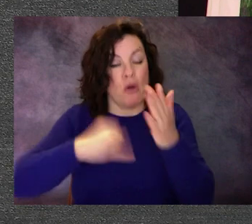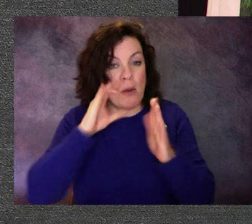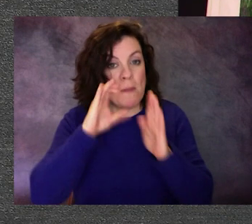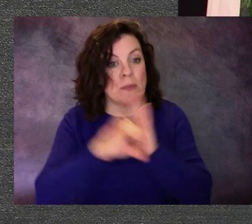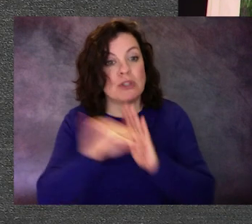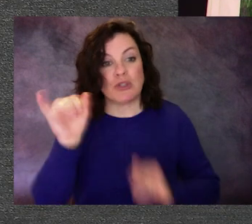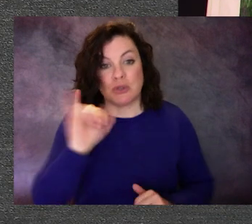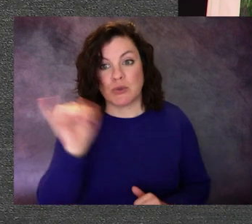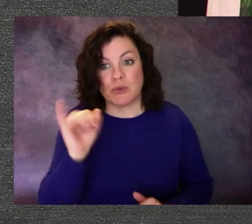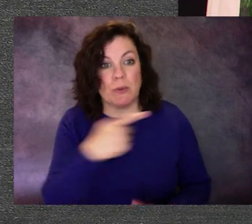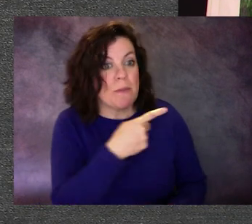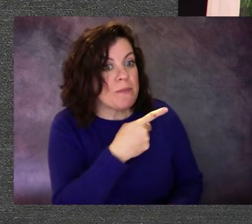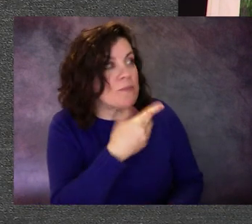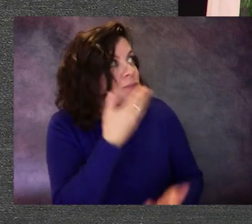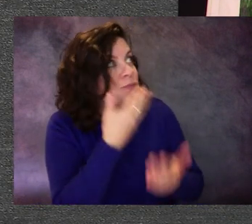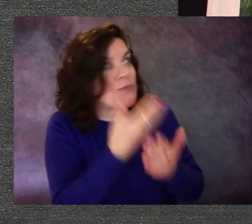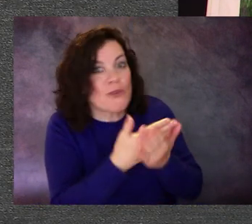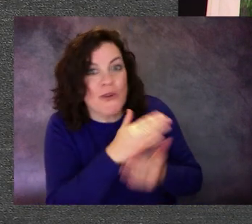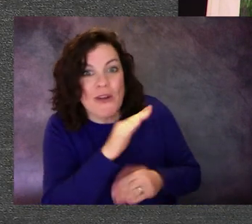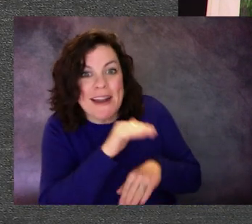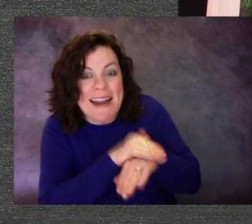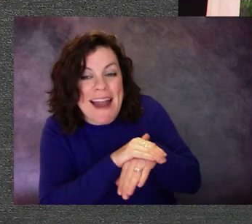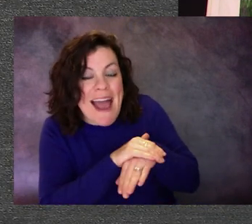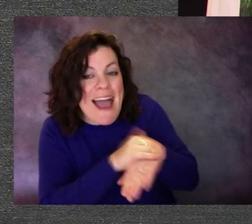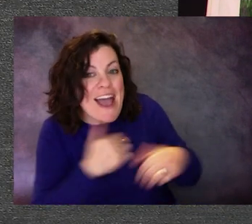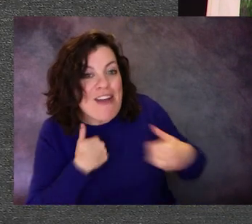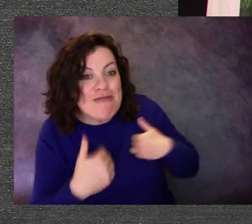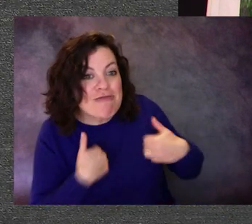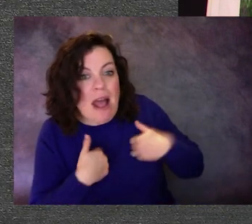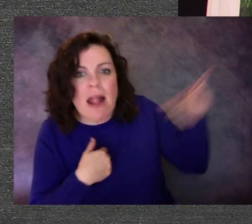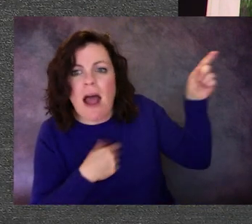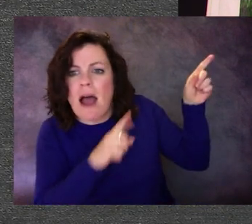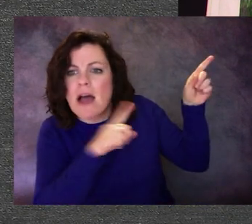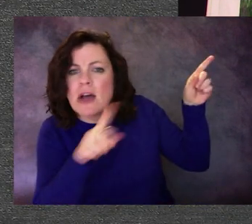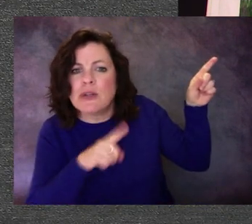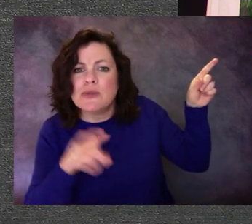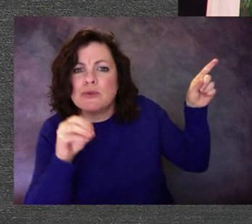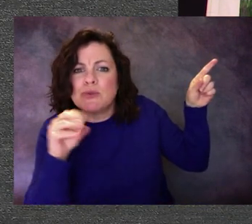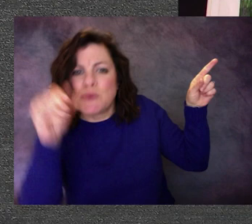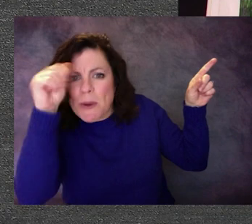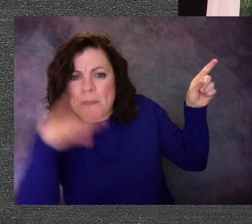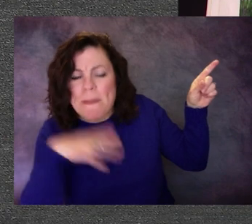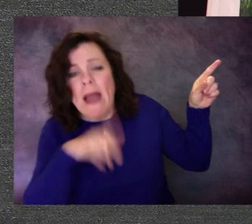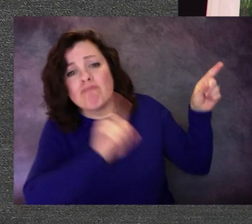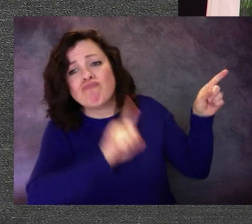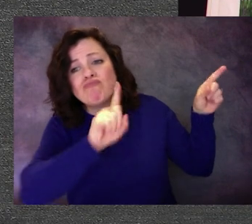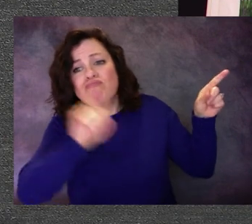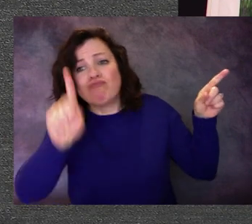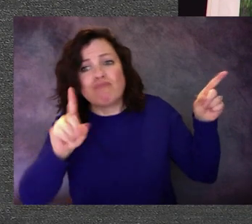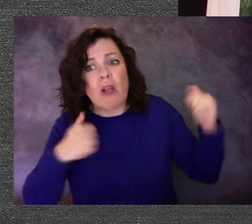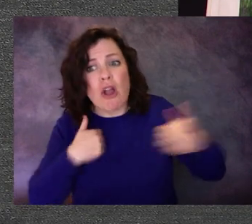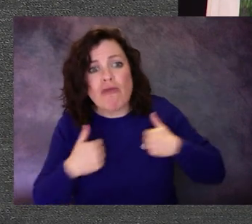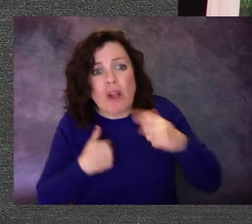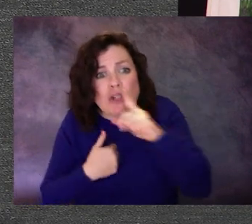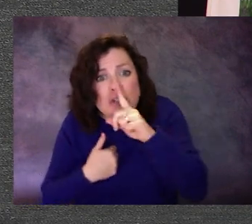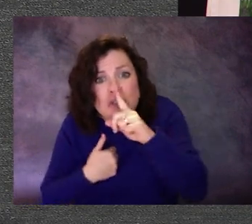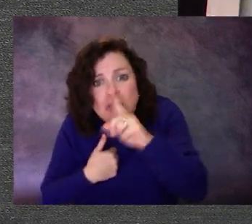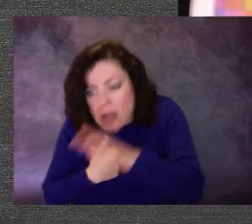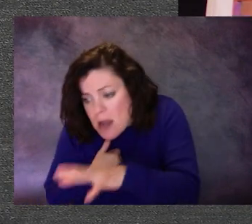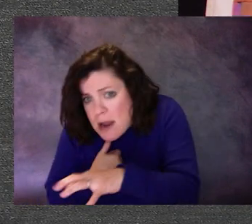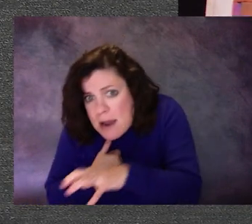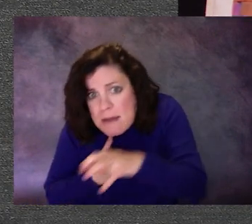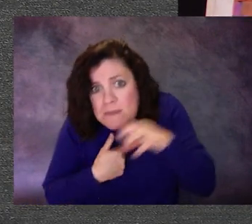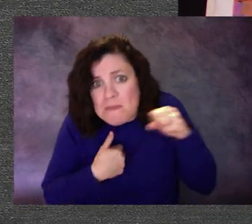Goodnight Gorilla. You see what Gorilla's doing there? Taking the zookeeper's keys.